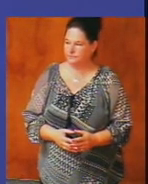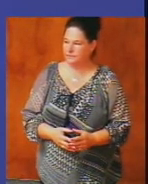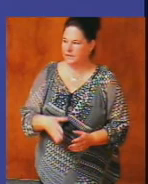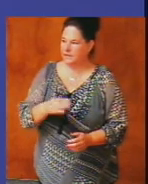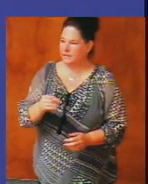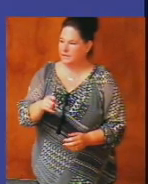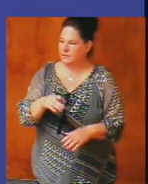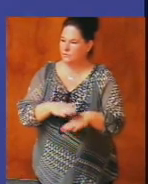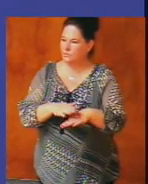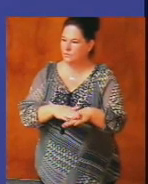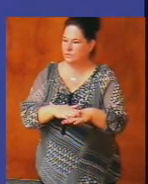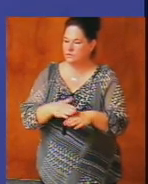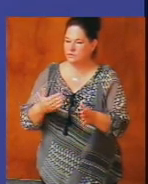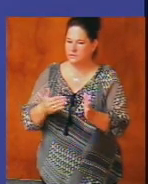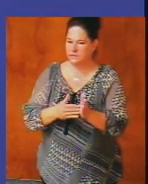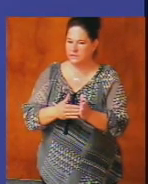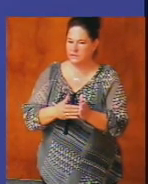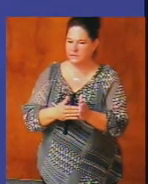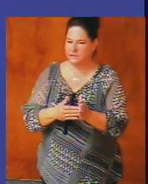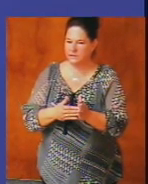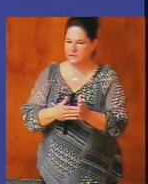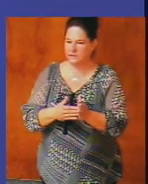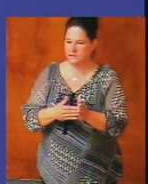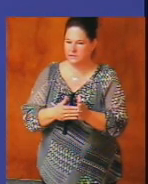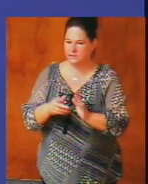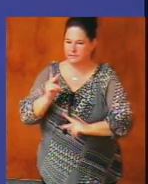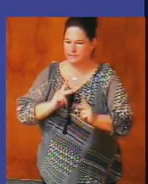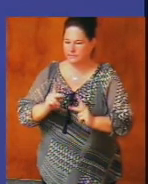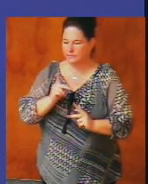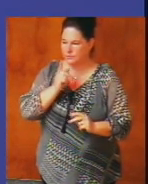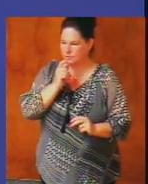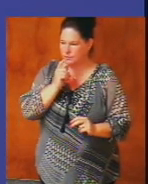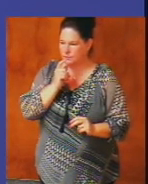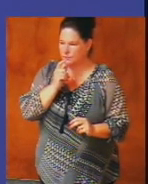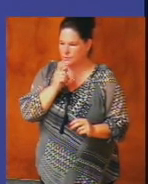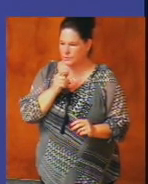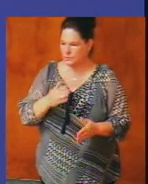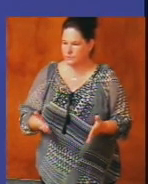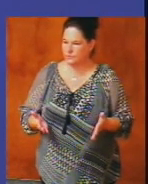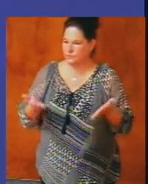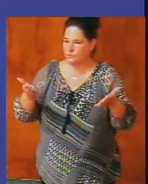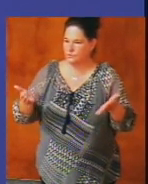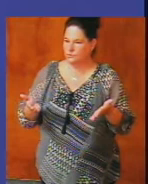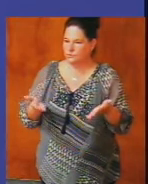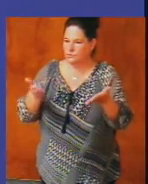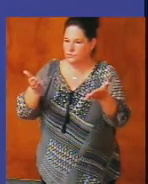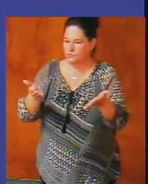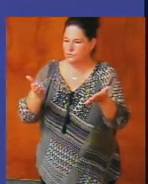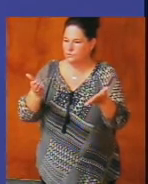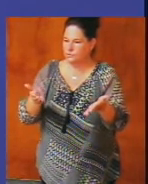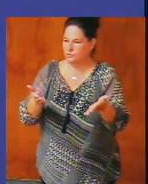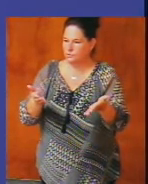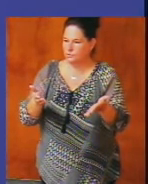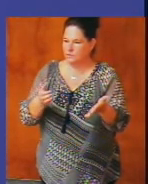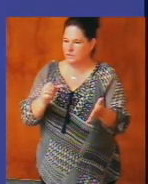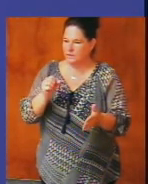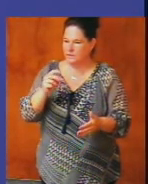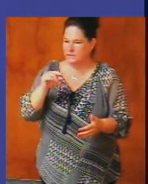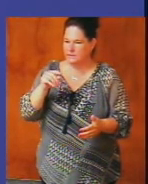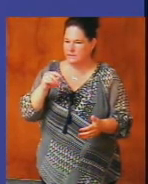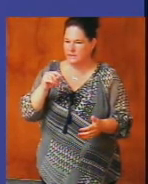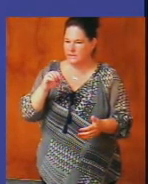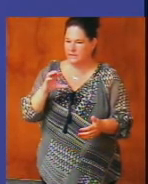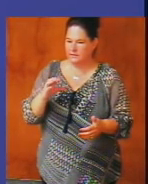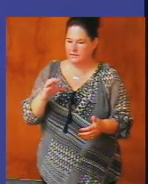And he warns against those who would promote ascetic practices. In